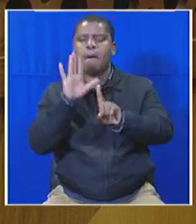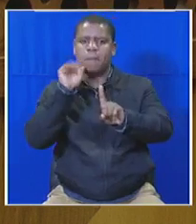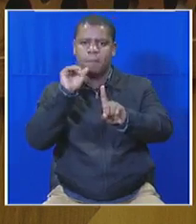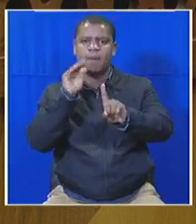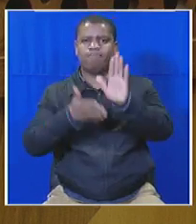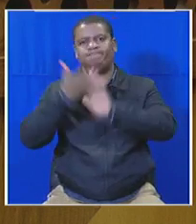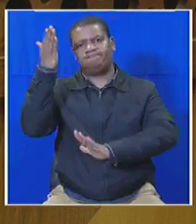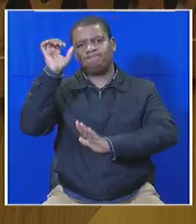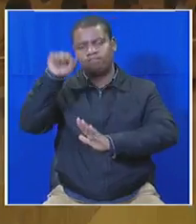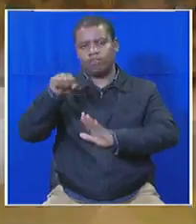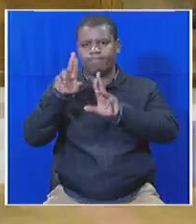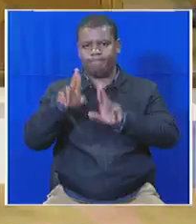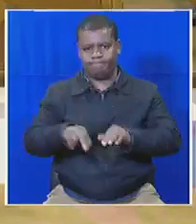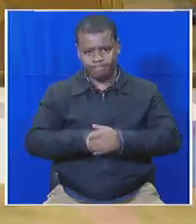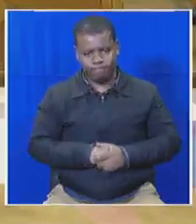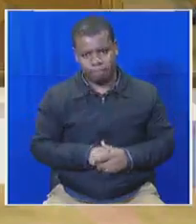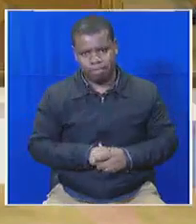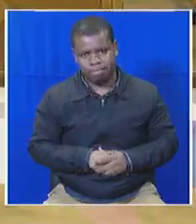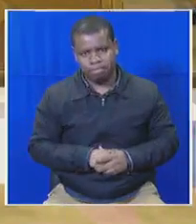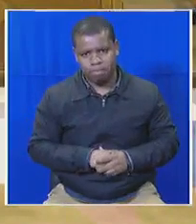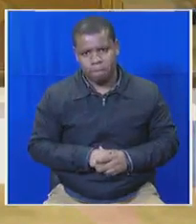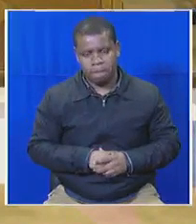my friend. I thank you.